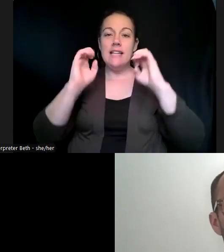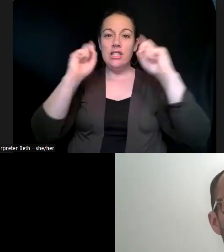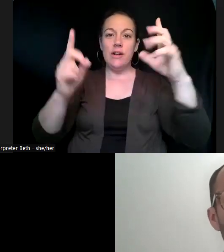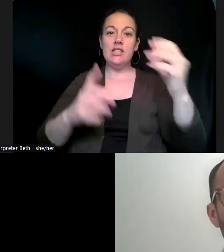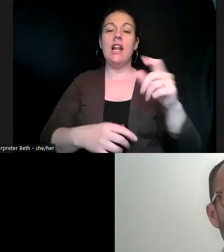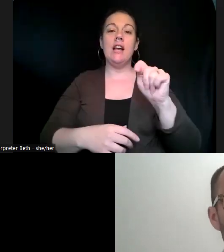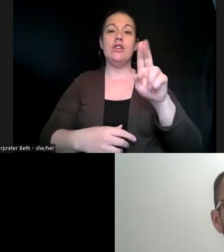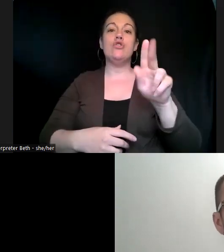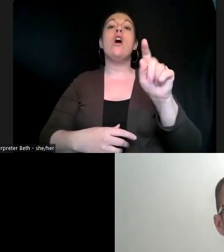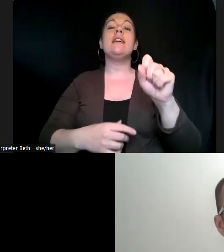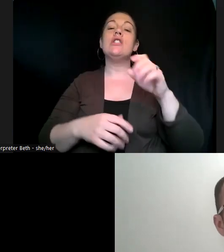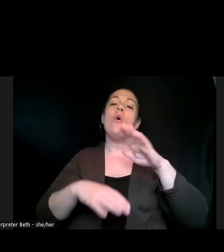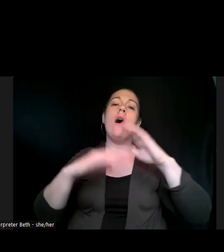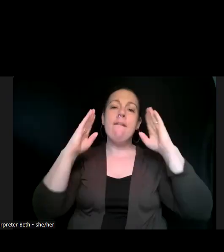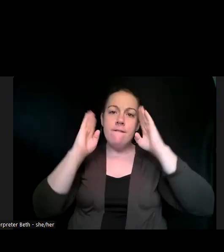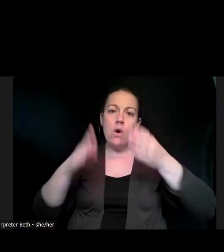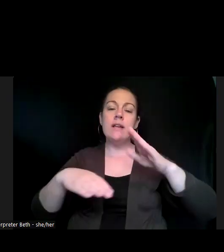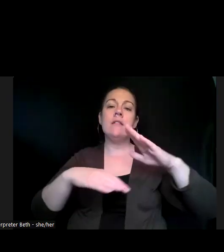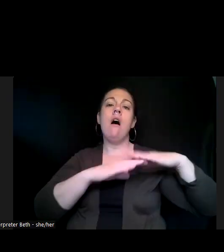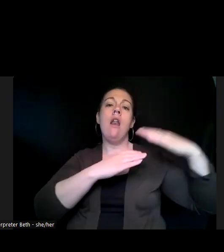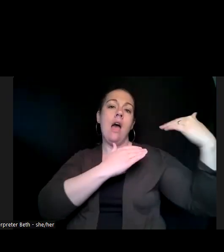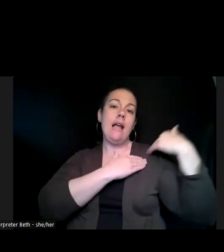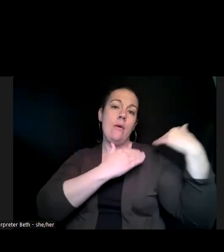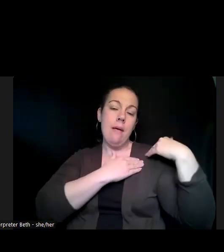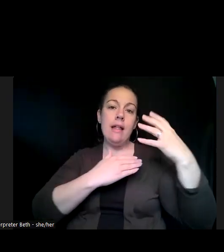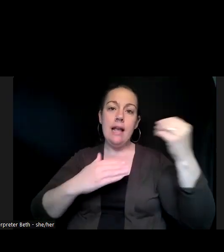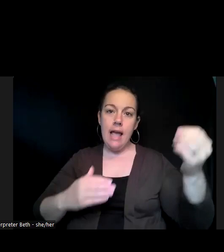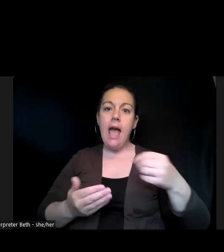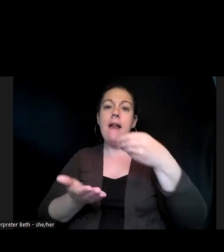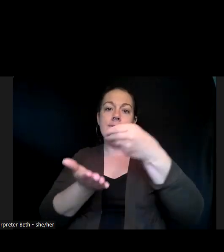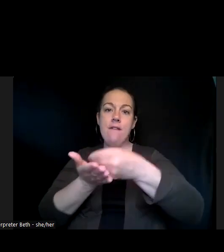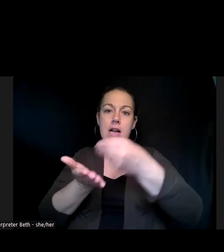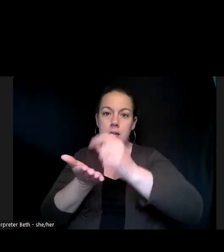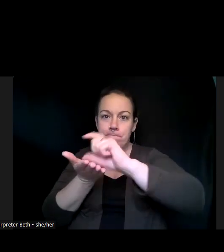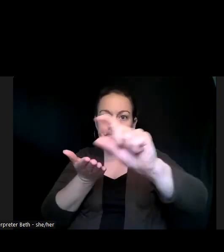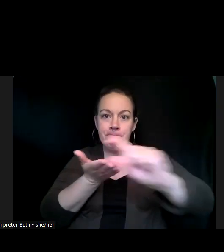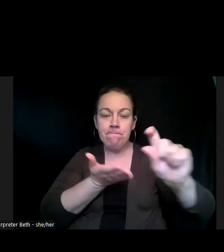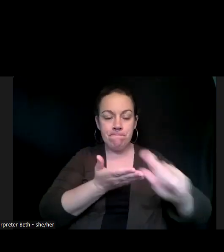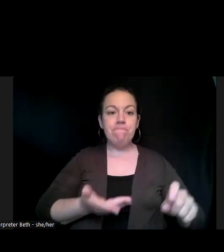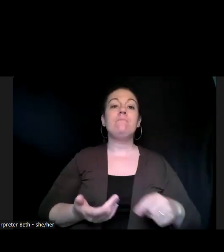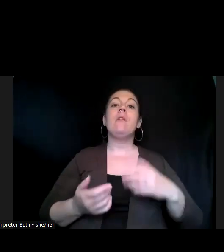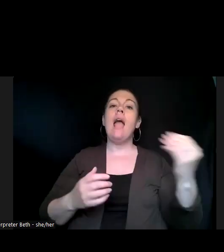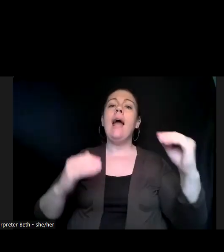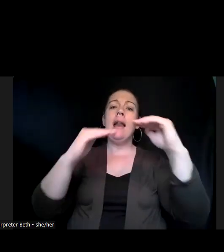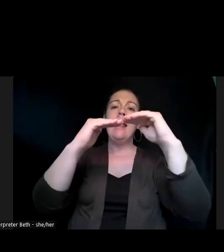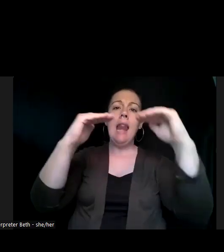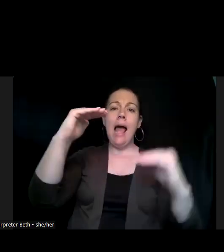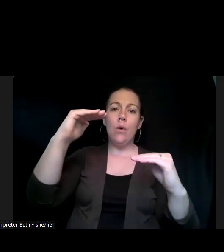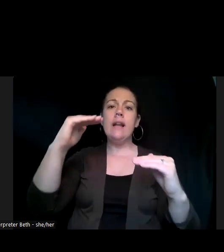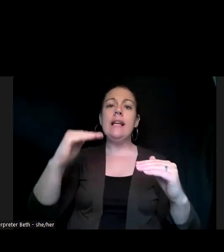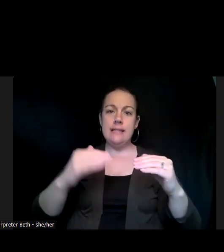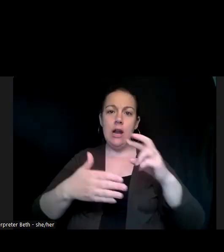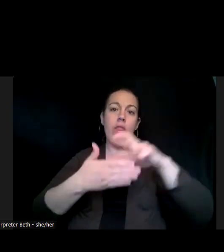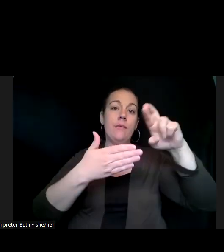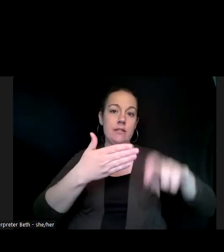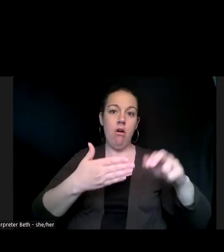accountability, as well as our work addressing ESSER funding and addressing the inequities that have resulted from the pandemic,